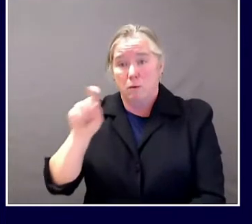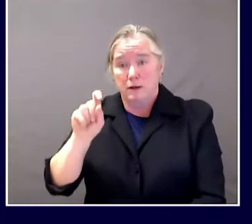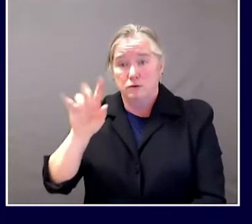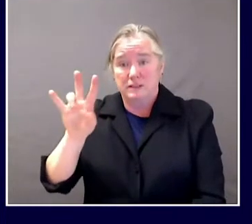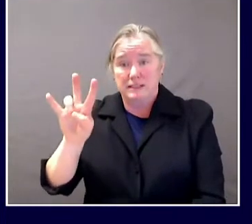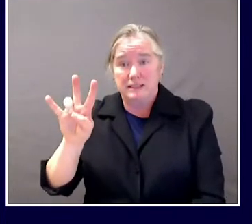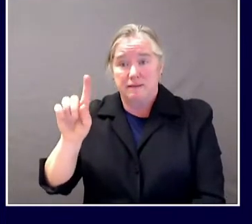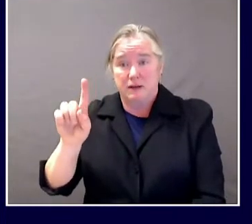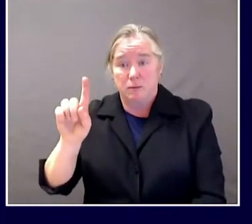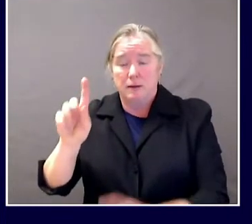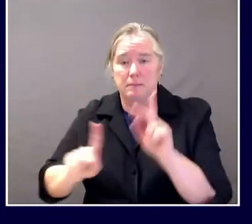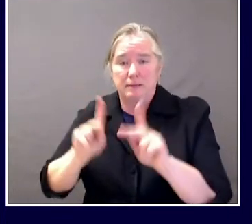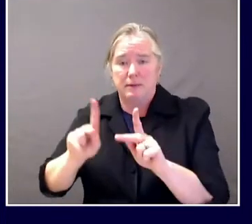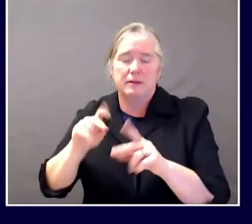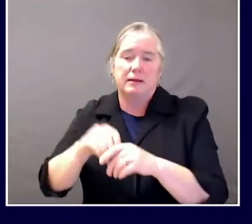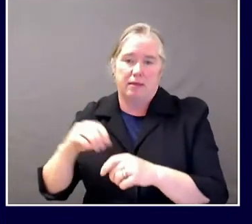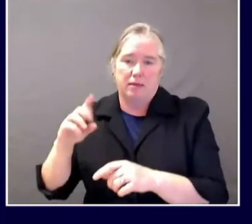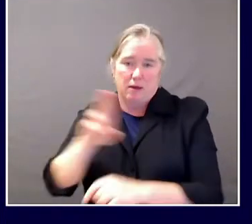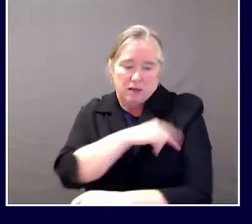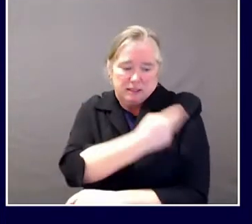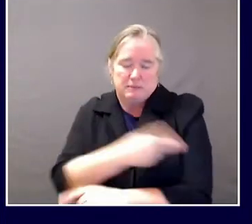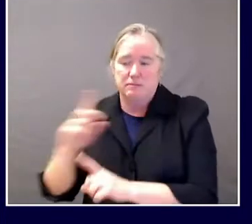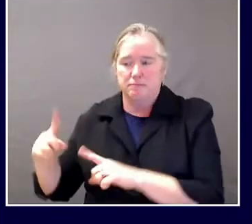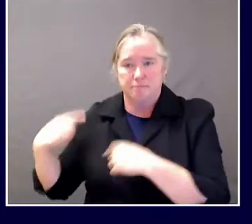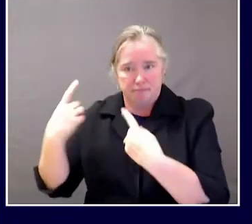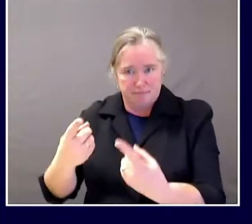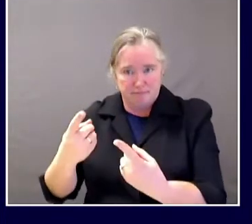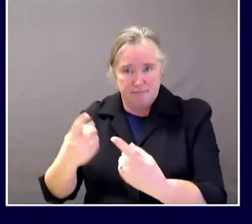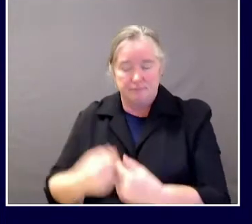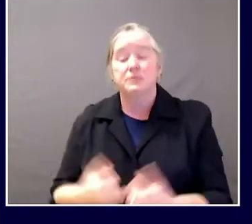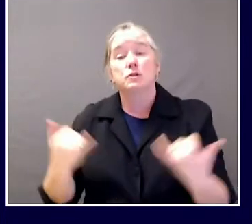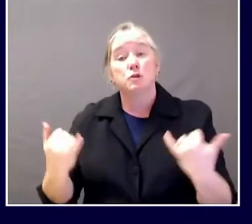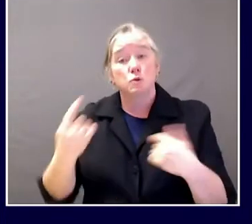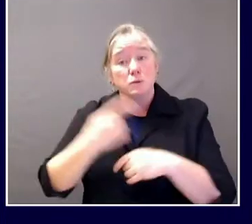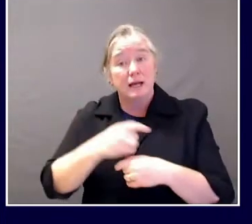1,171 people have been hospitalized, and right now in the state,